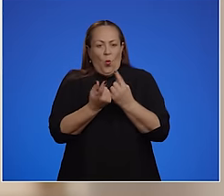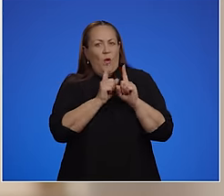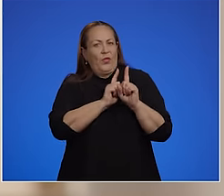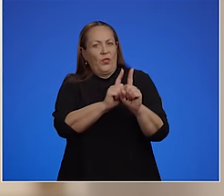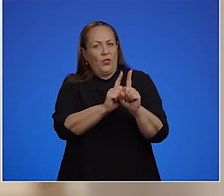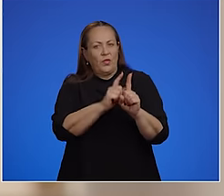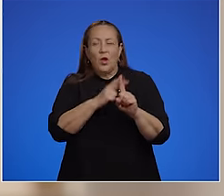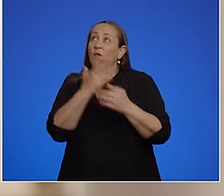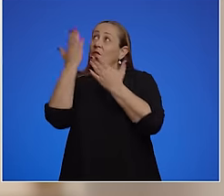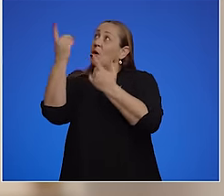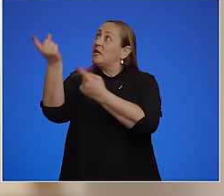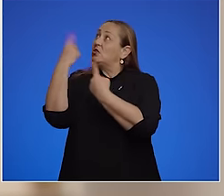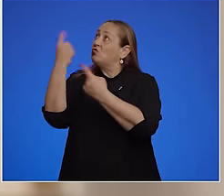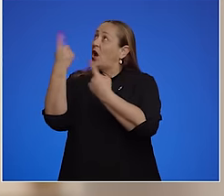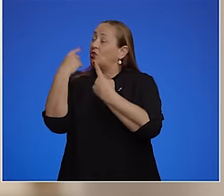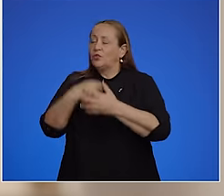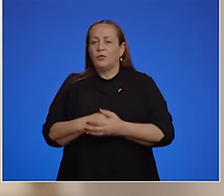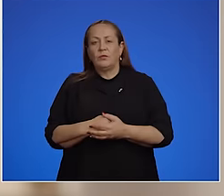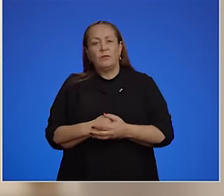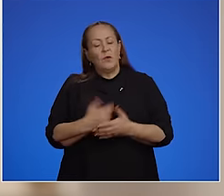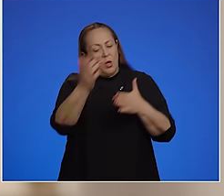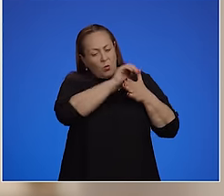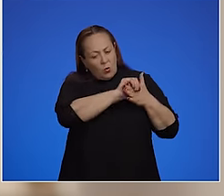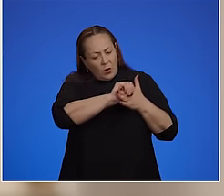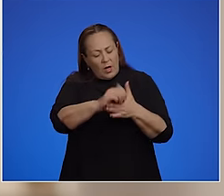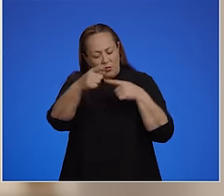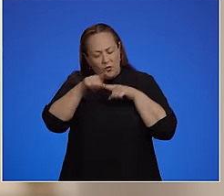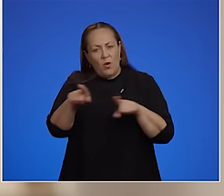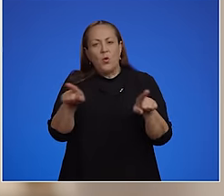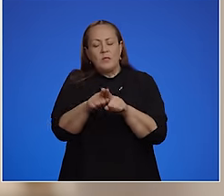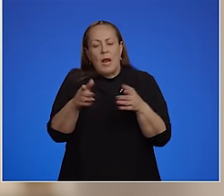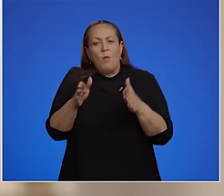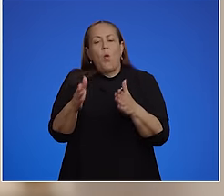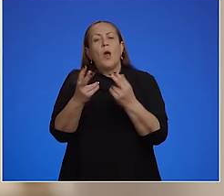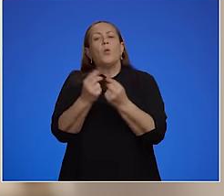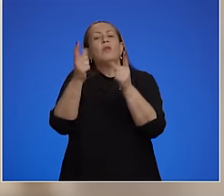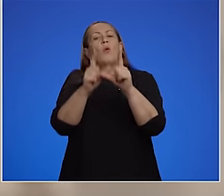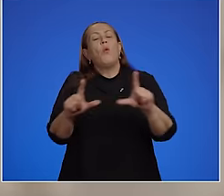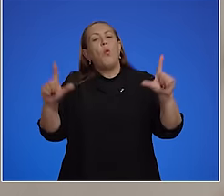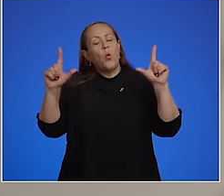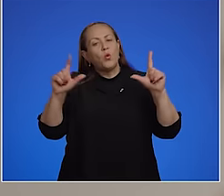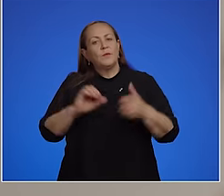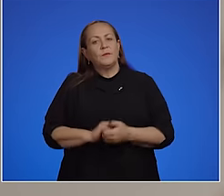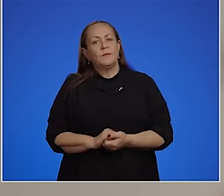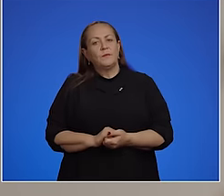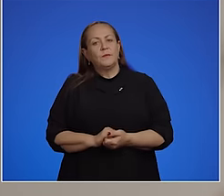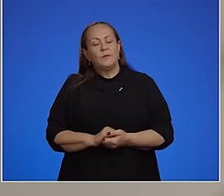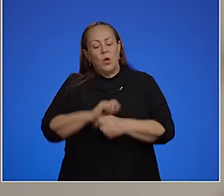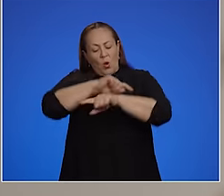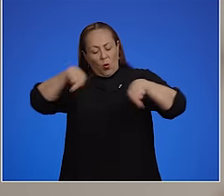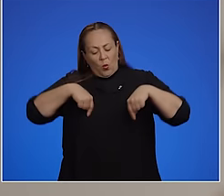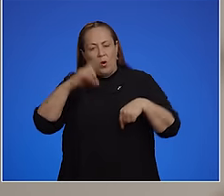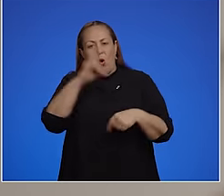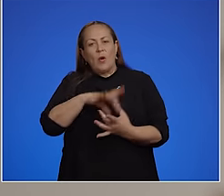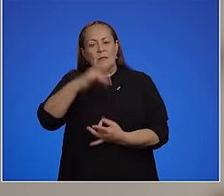you, which was for your instruction, and you were led to become imitators of us and of the Lord. And it was with the joy